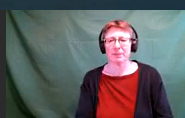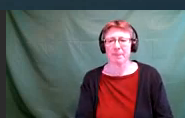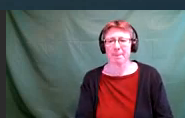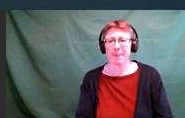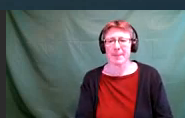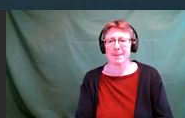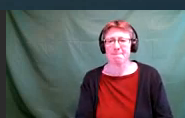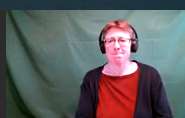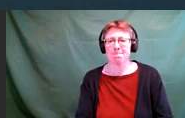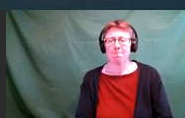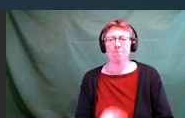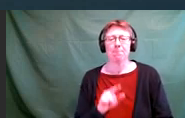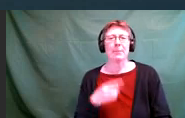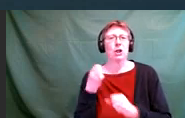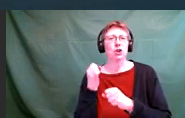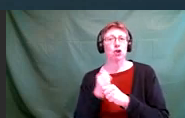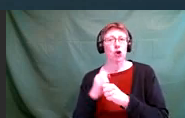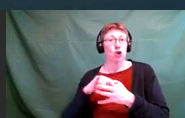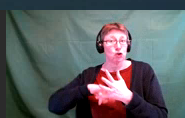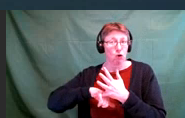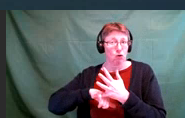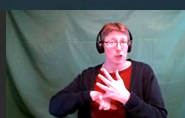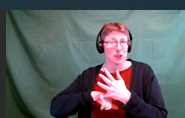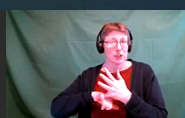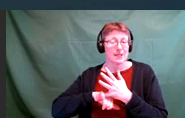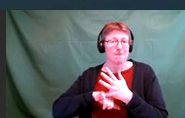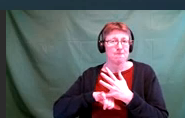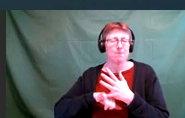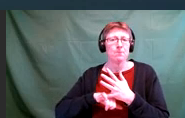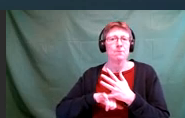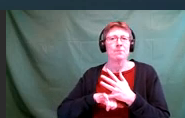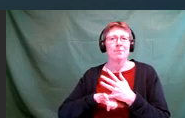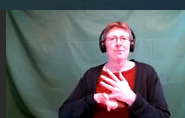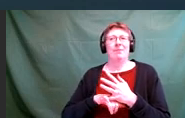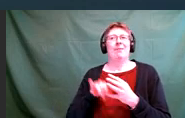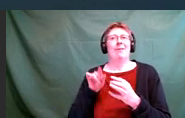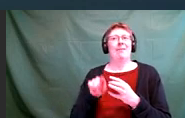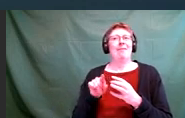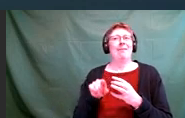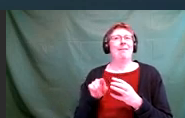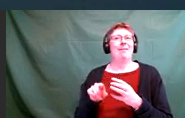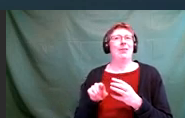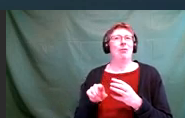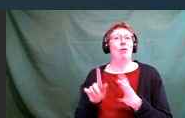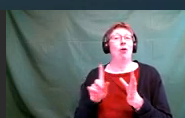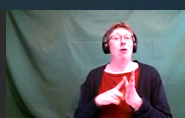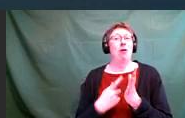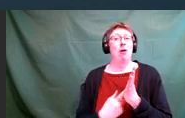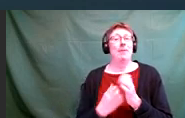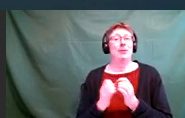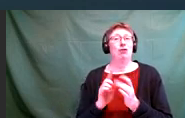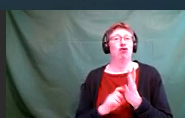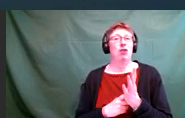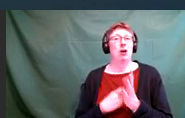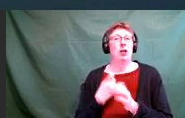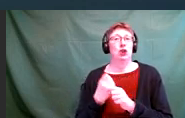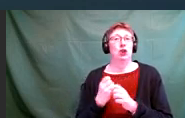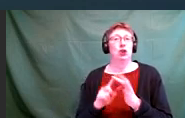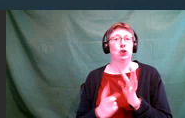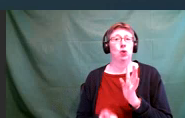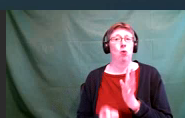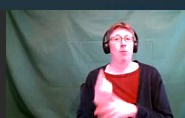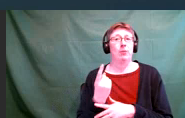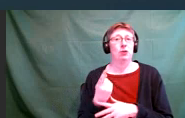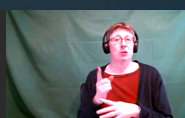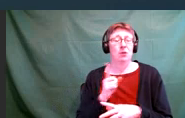Thanks. And George Soros took advantage of this arbitrage opportunity